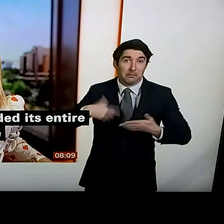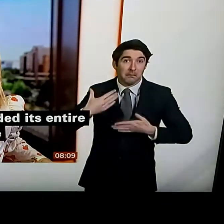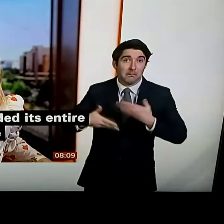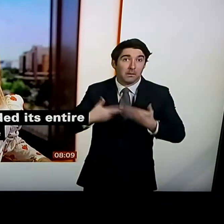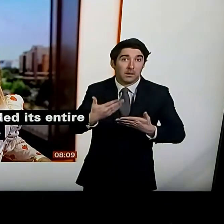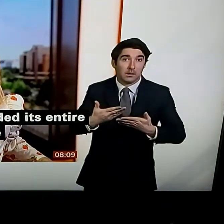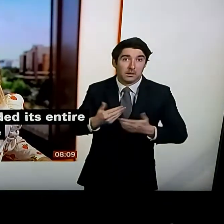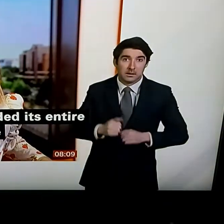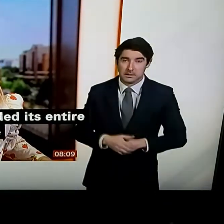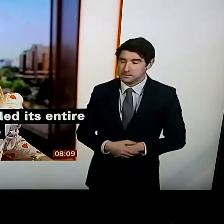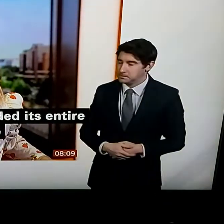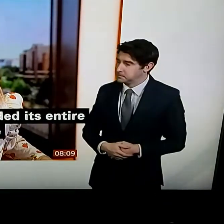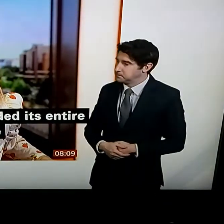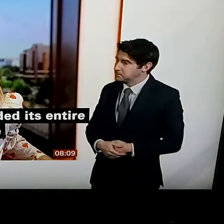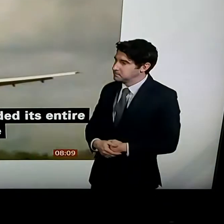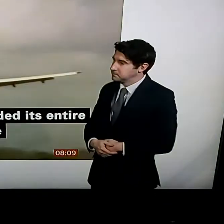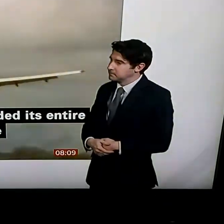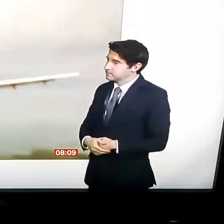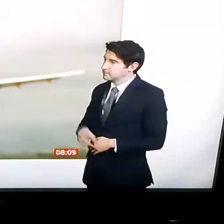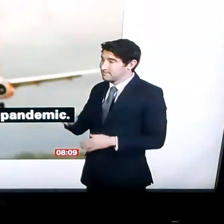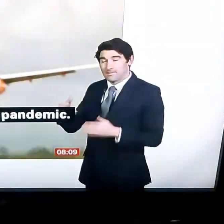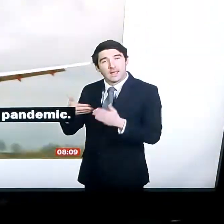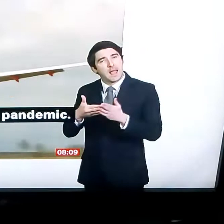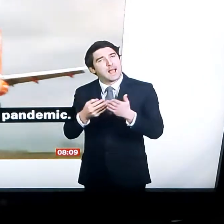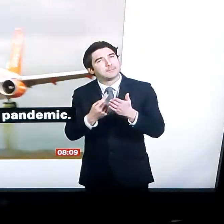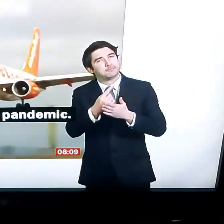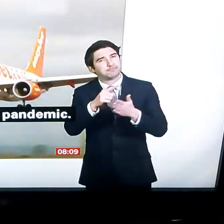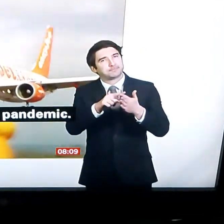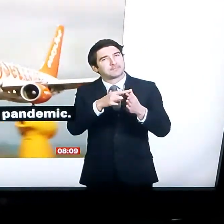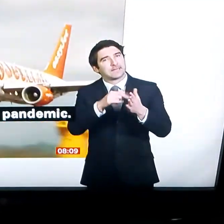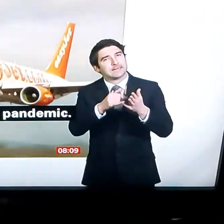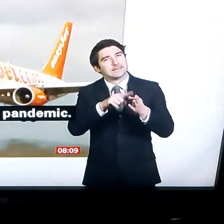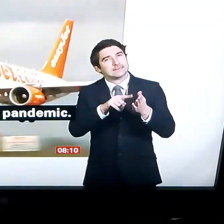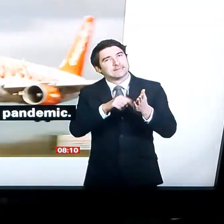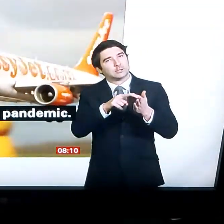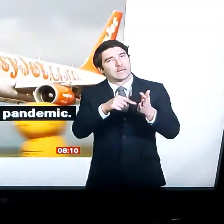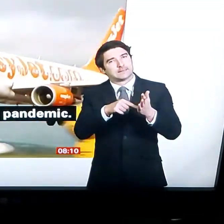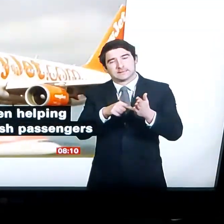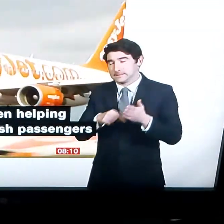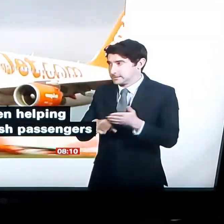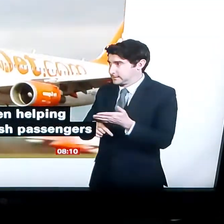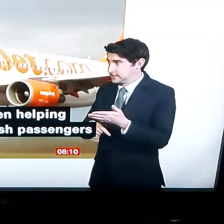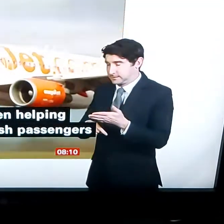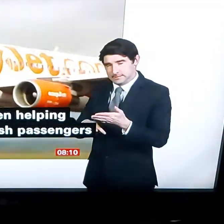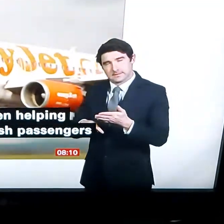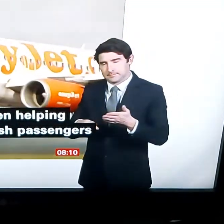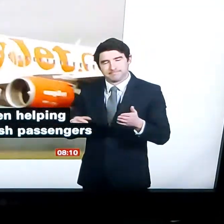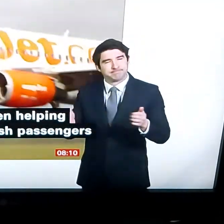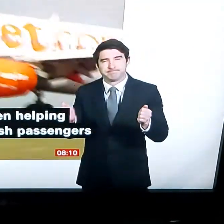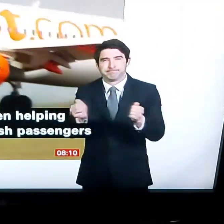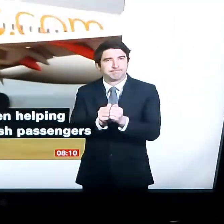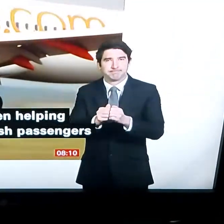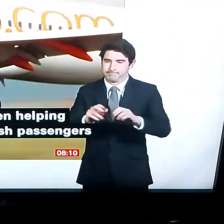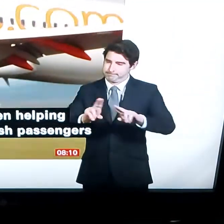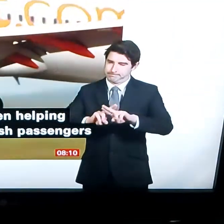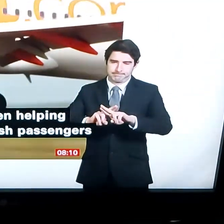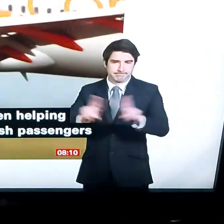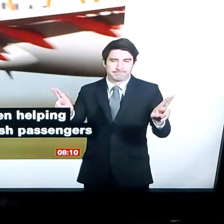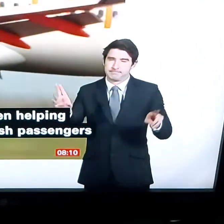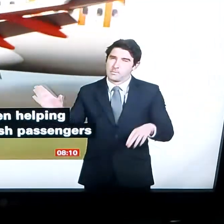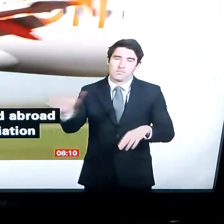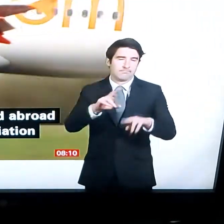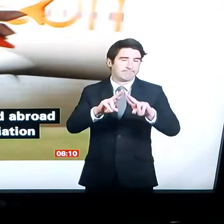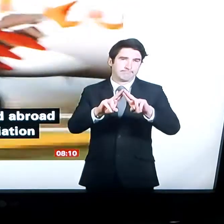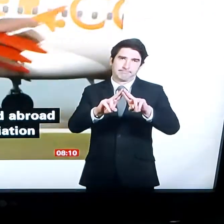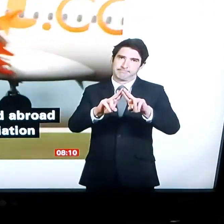of aircraft due to the coronavirus pandemic. The airline had been helping to bring back British passengers who were stranded abroad, but